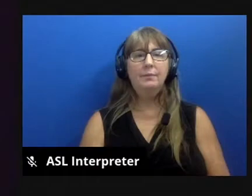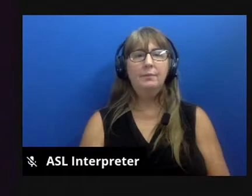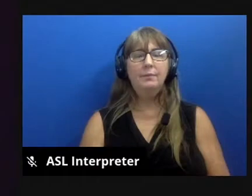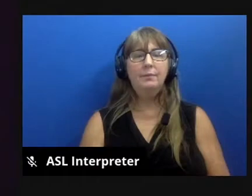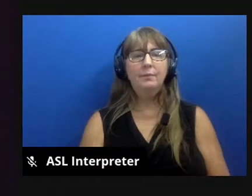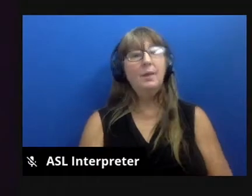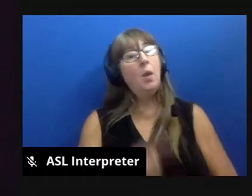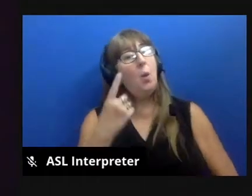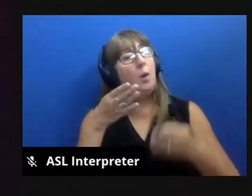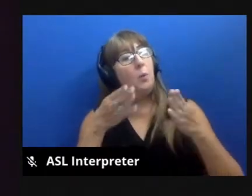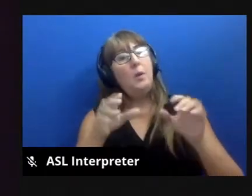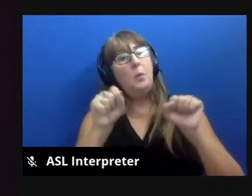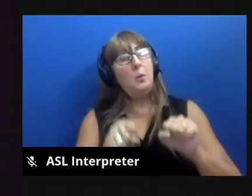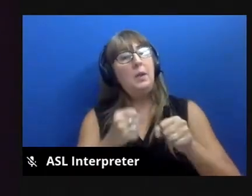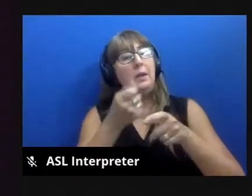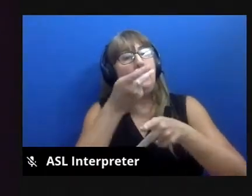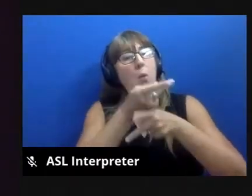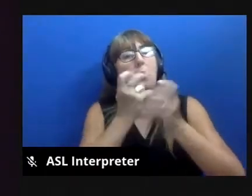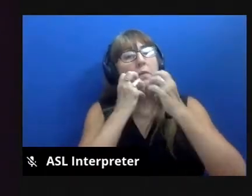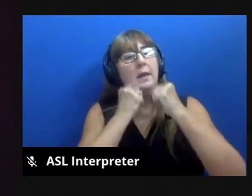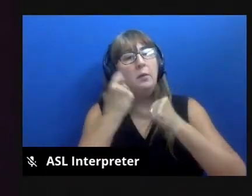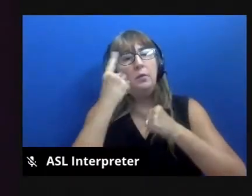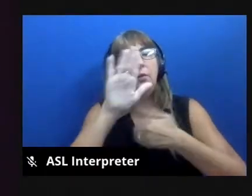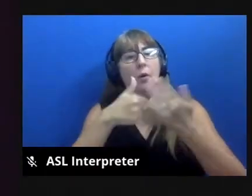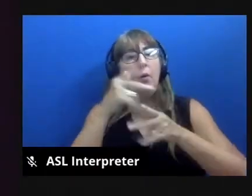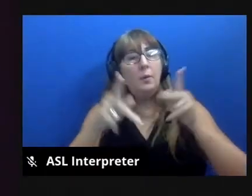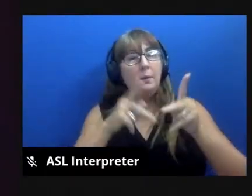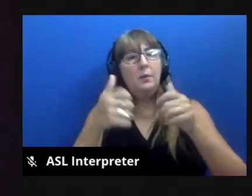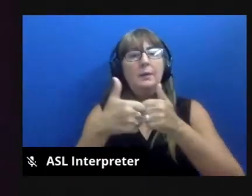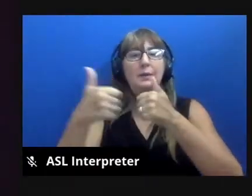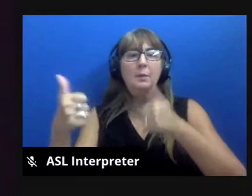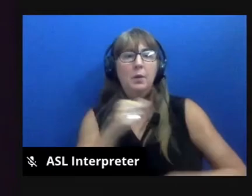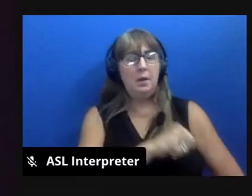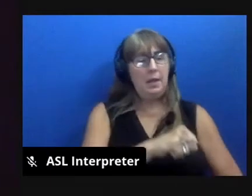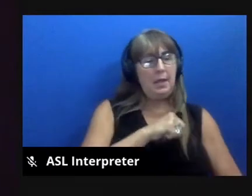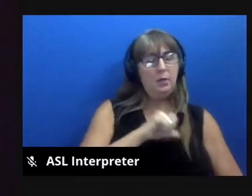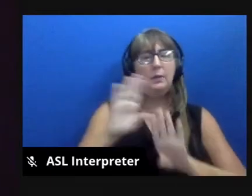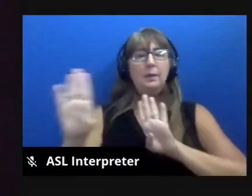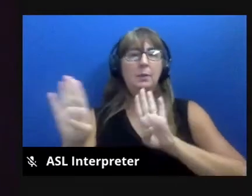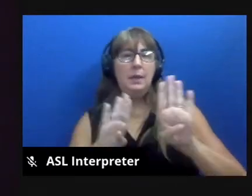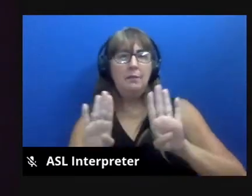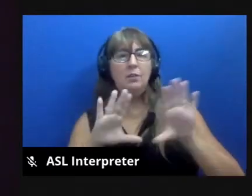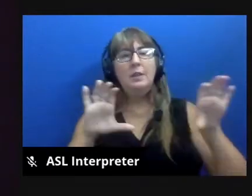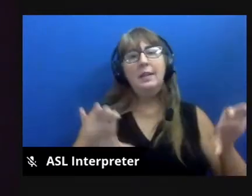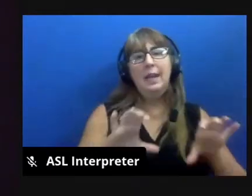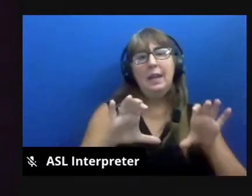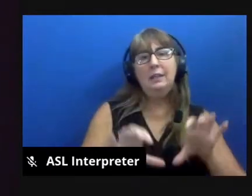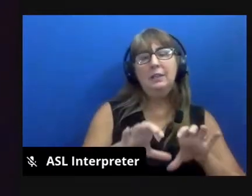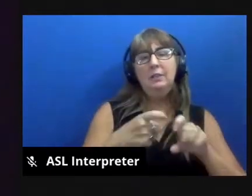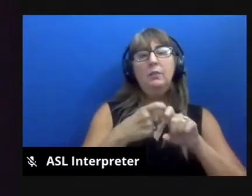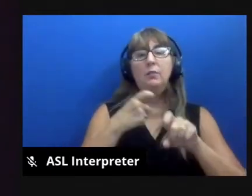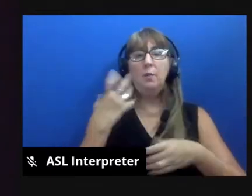One of the ways that we can hold the sacredness of all human beings is to separate our attitudes and behaviors and actions from our